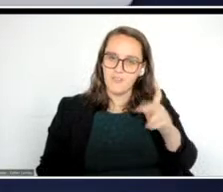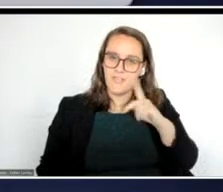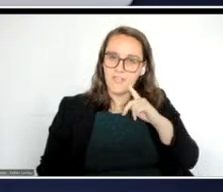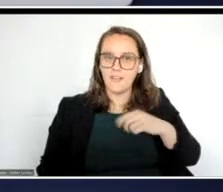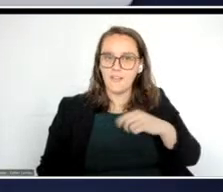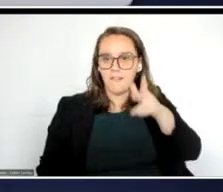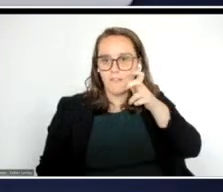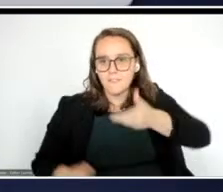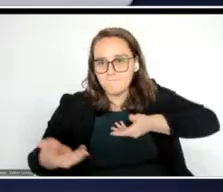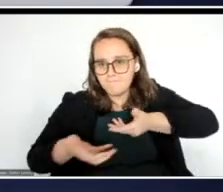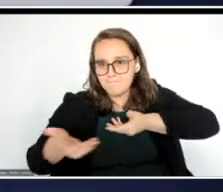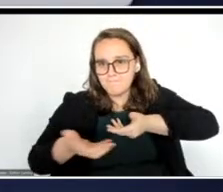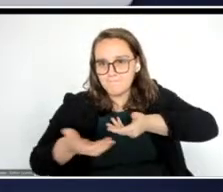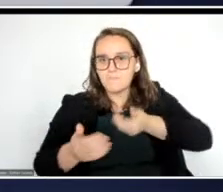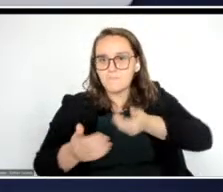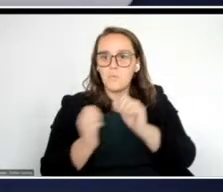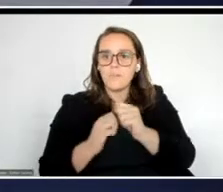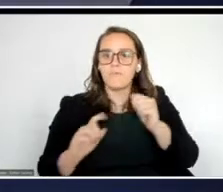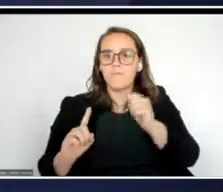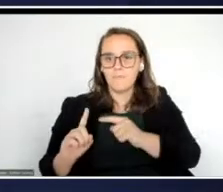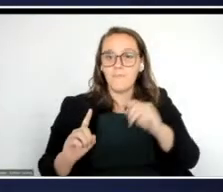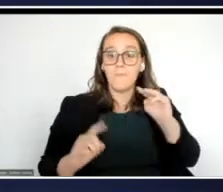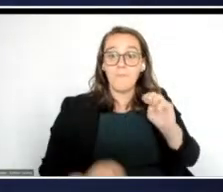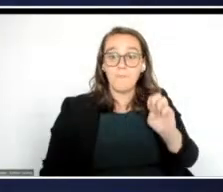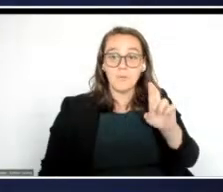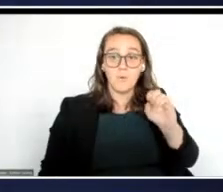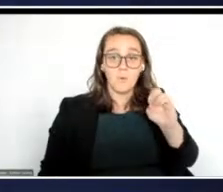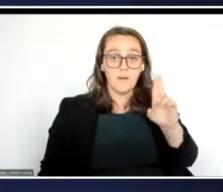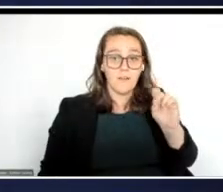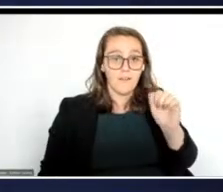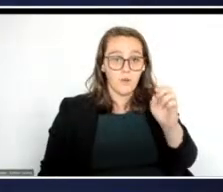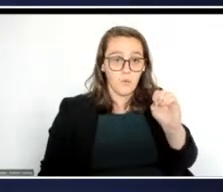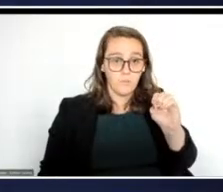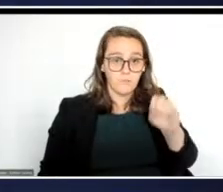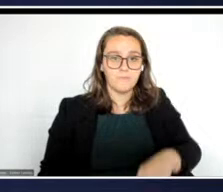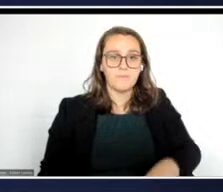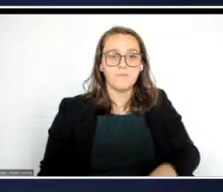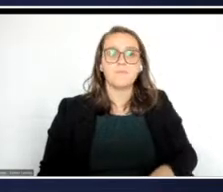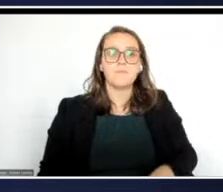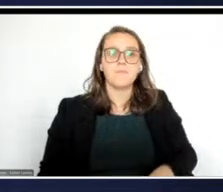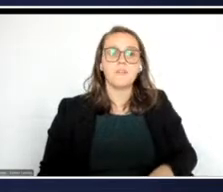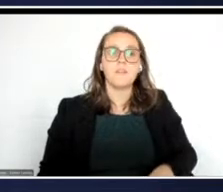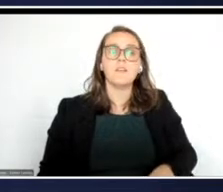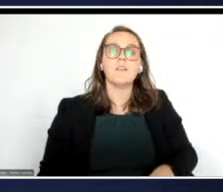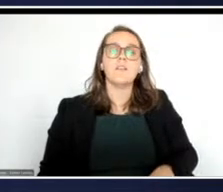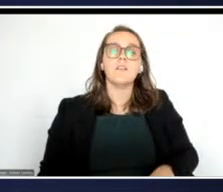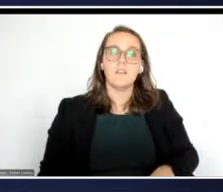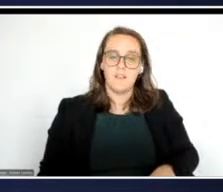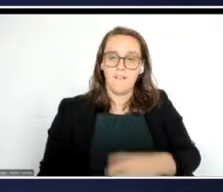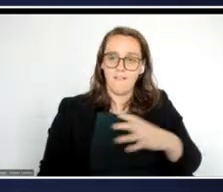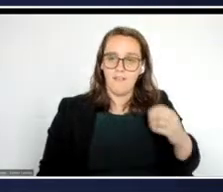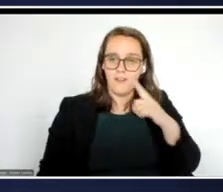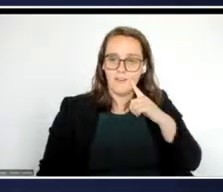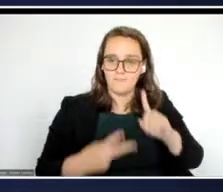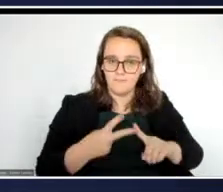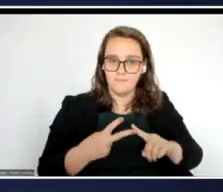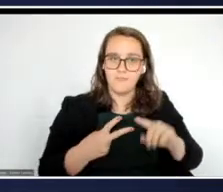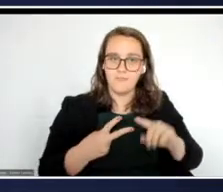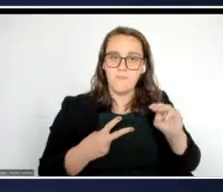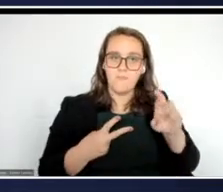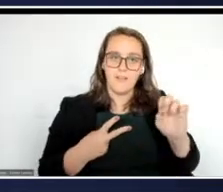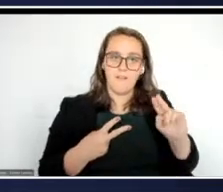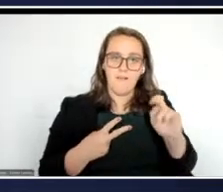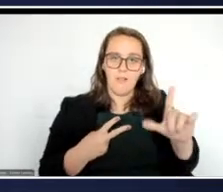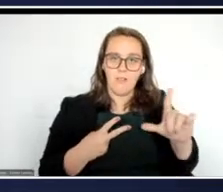Ornato's office. It was Mr. Engel with Mr. Ornato in that office. They'd expressed to me that